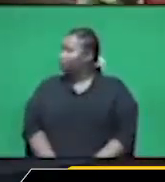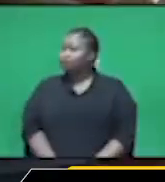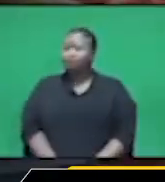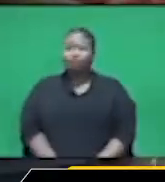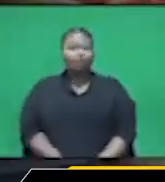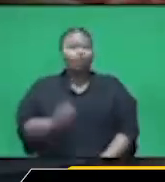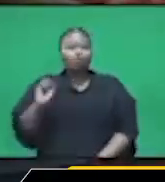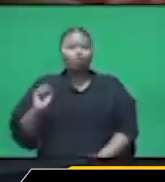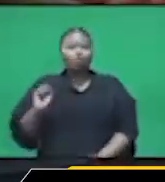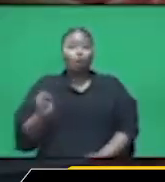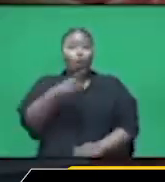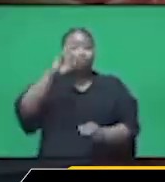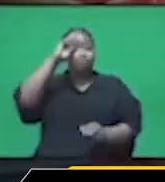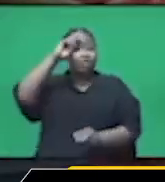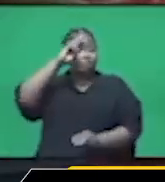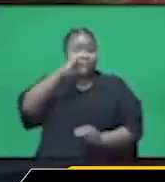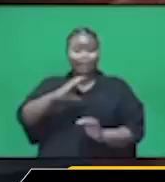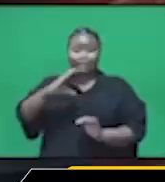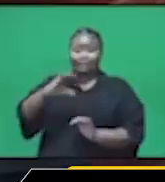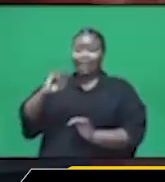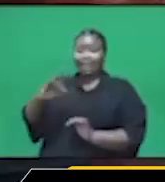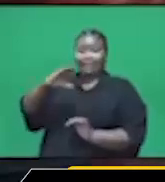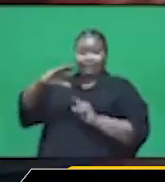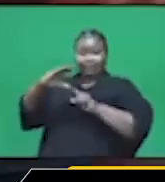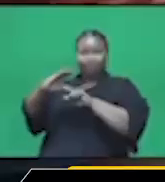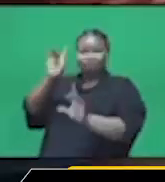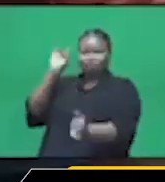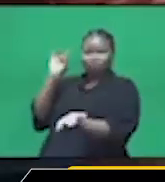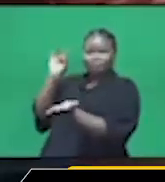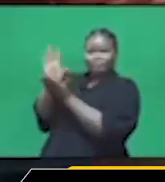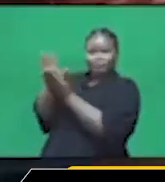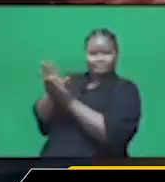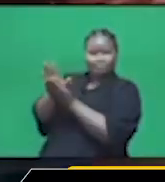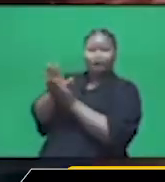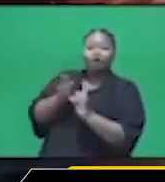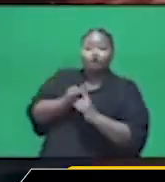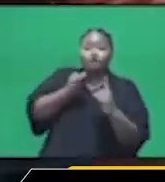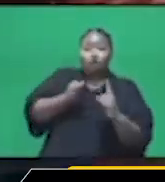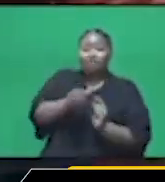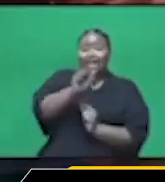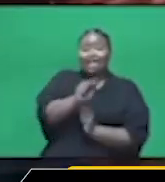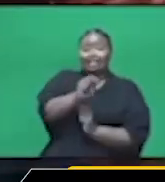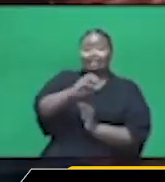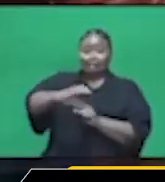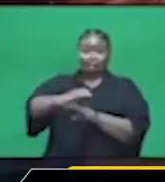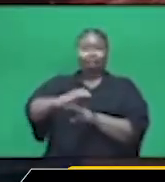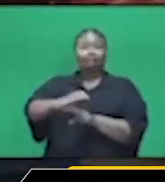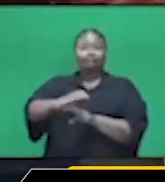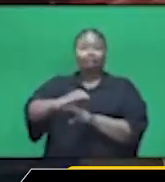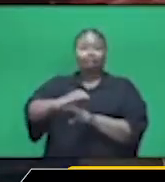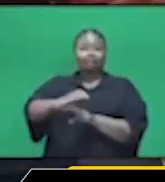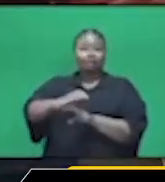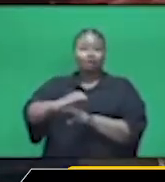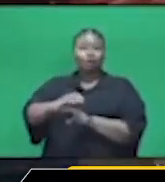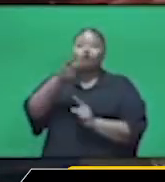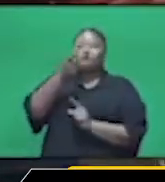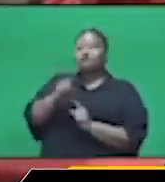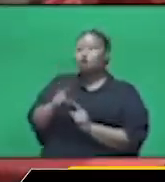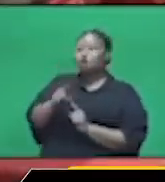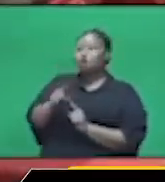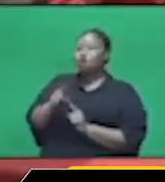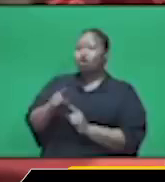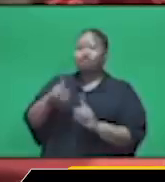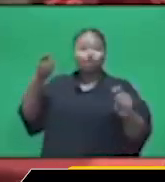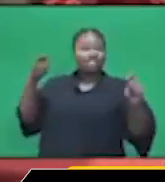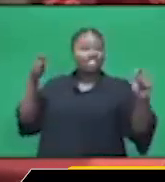remember, CIC was expelled from the ANC for calling for regime change